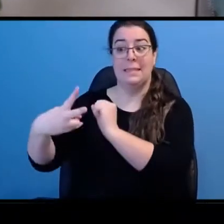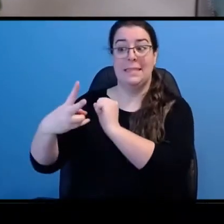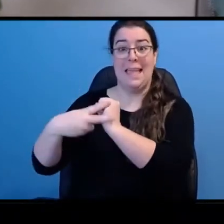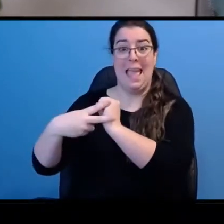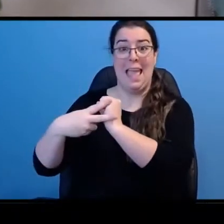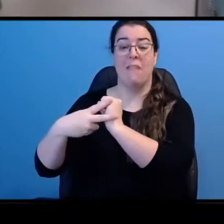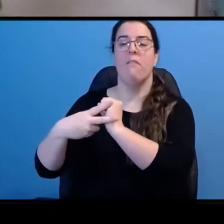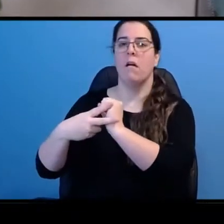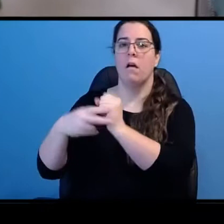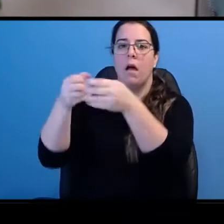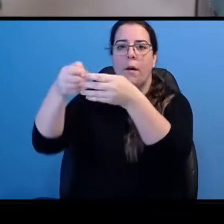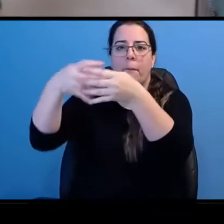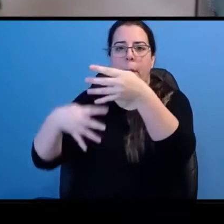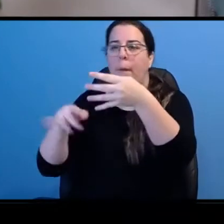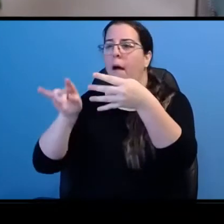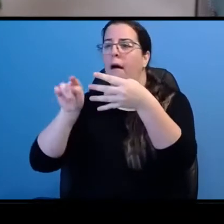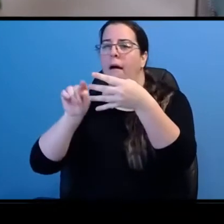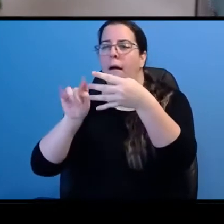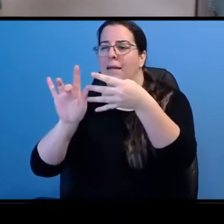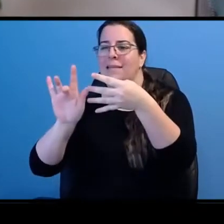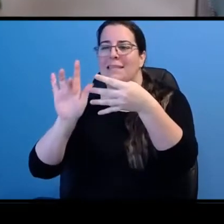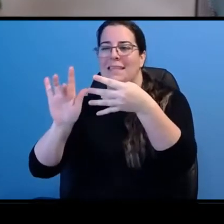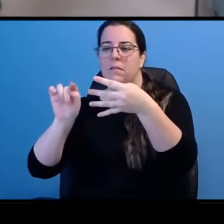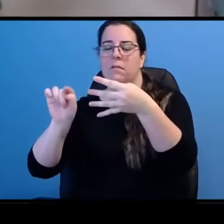have access to.